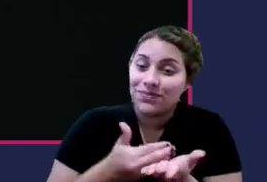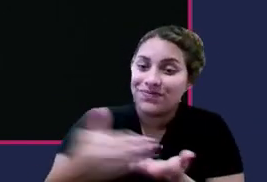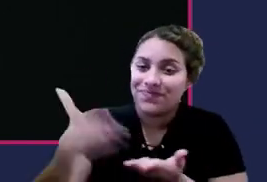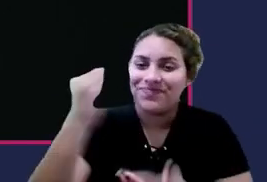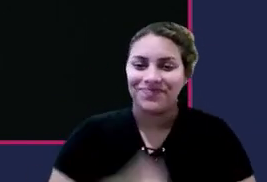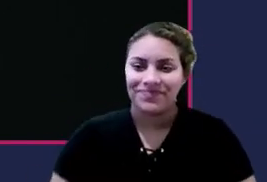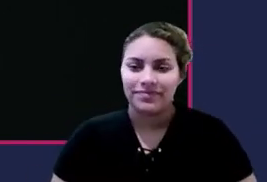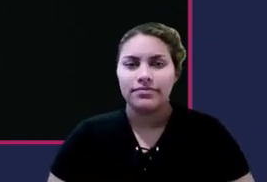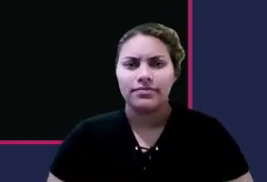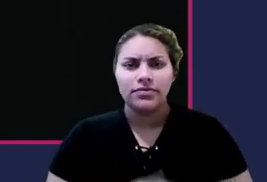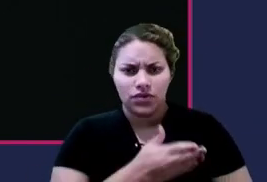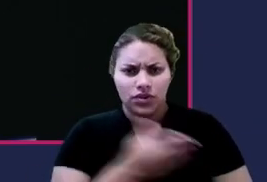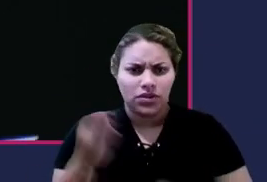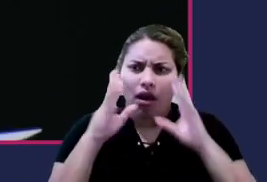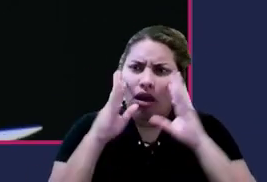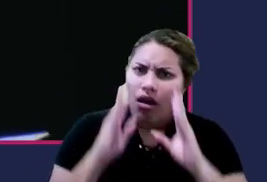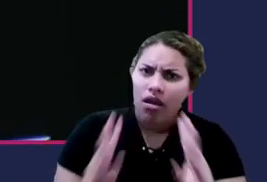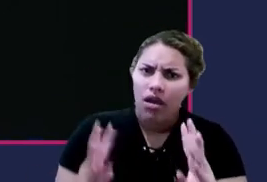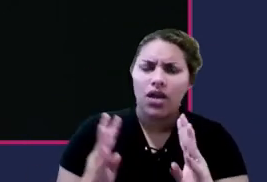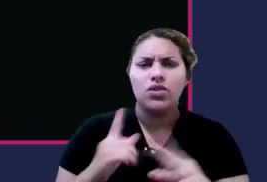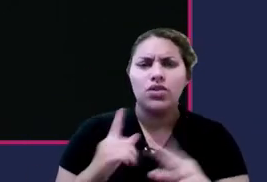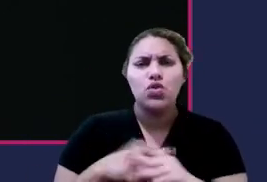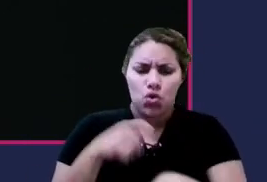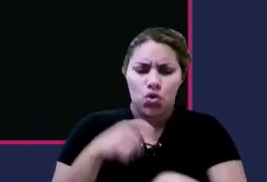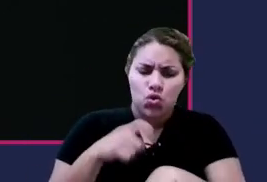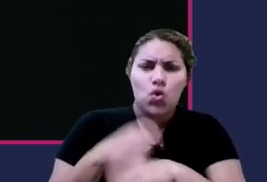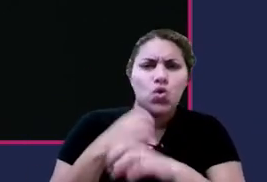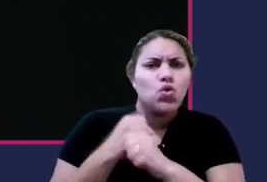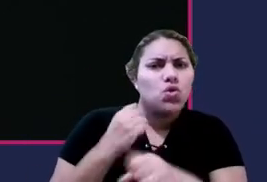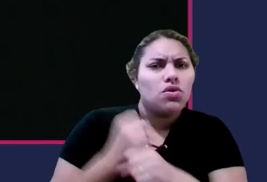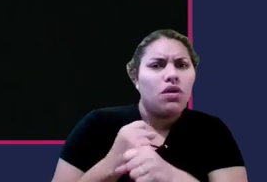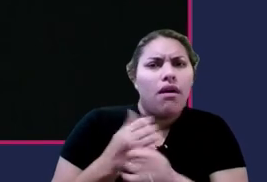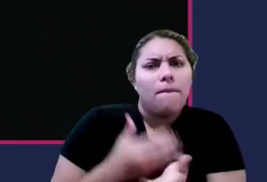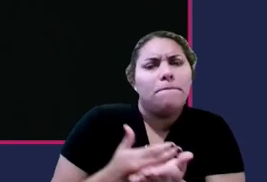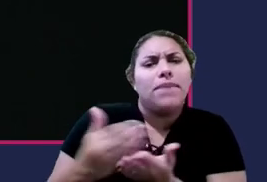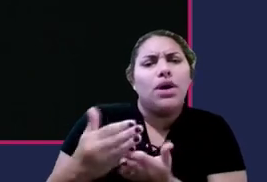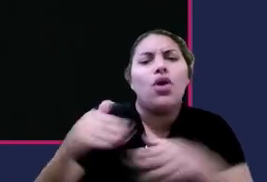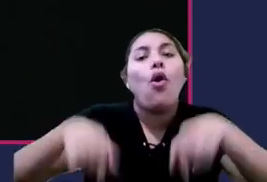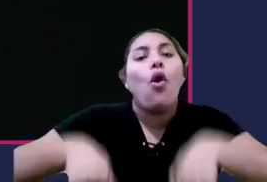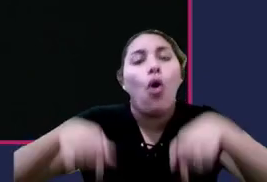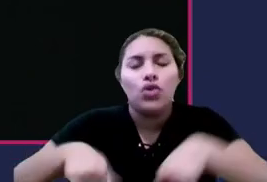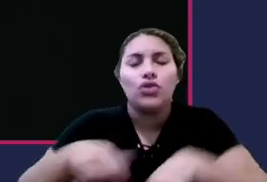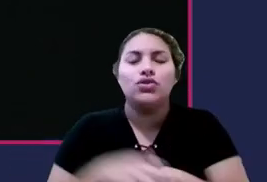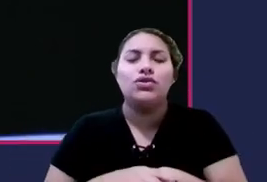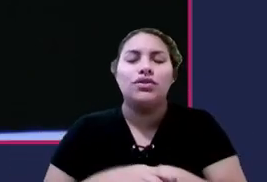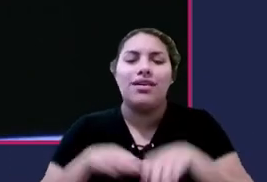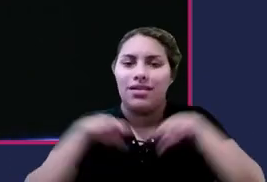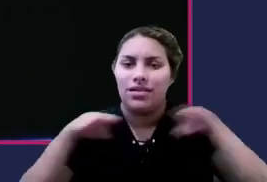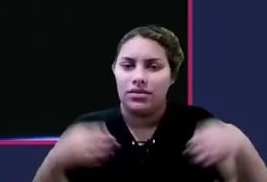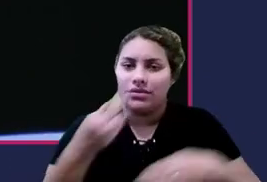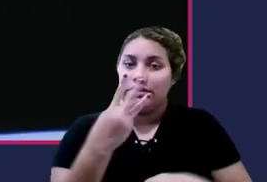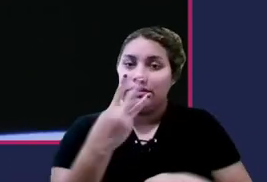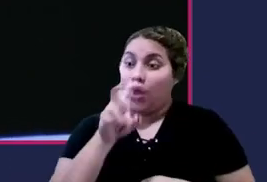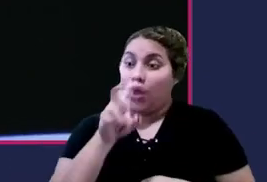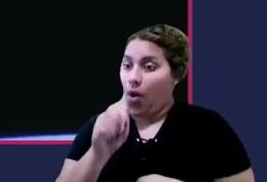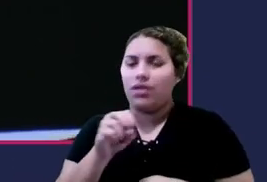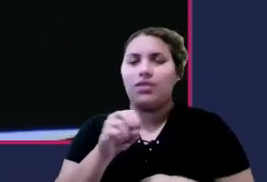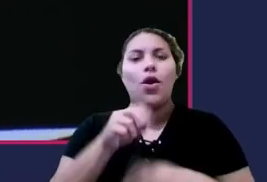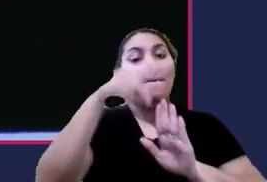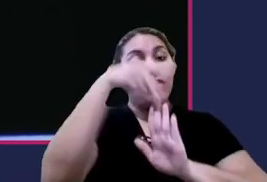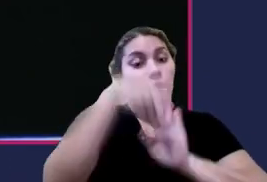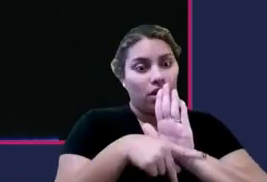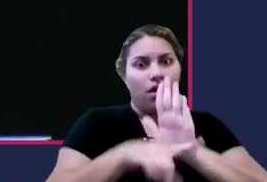let's start. You've heard the figures, right? We have more than